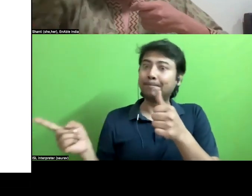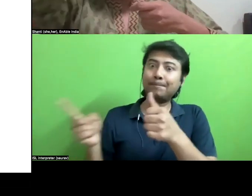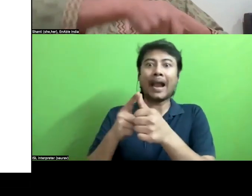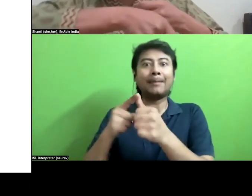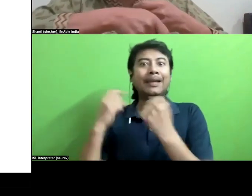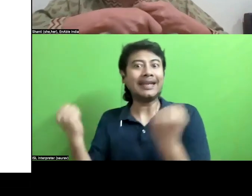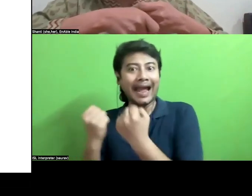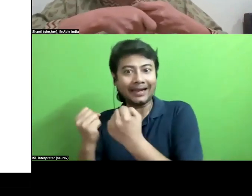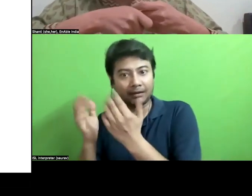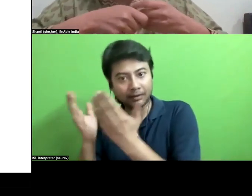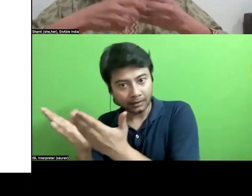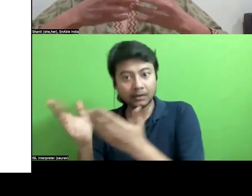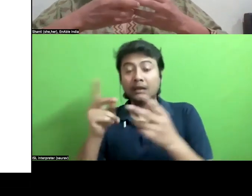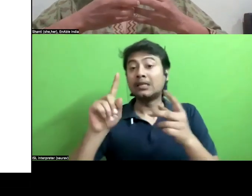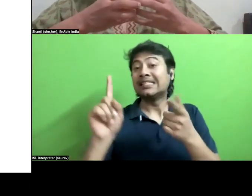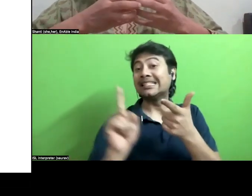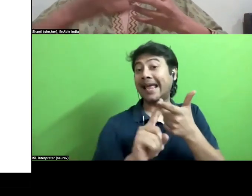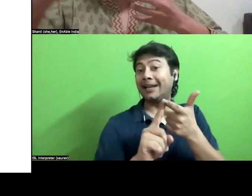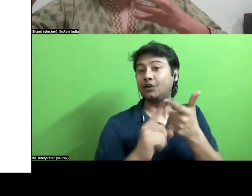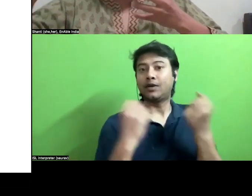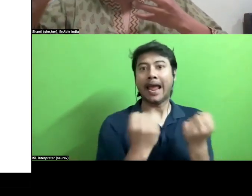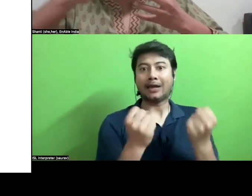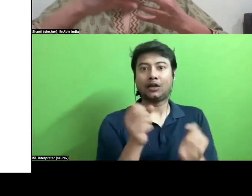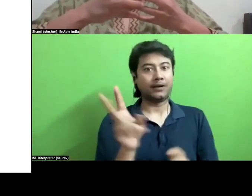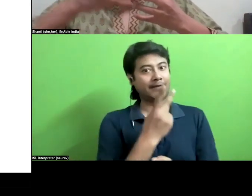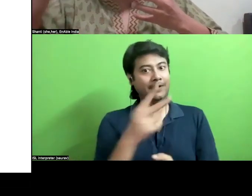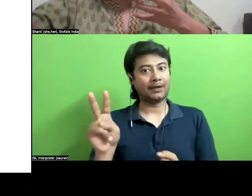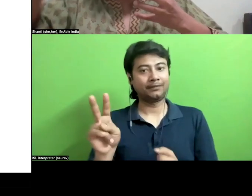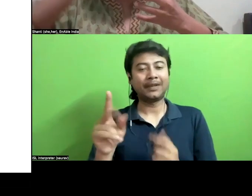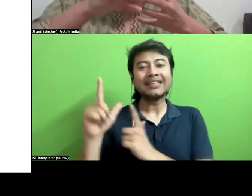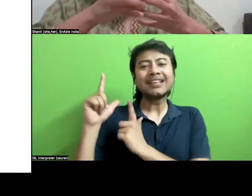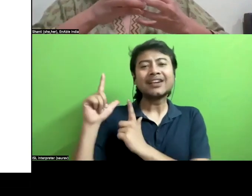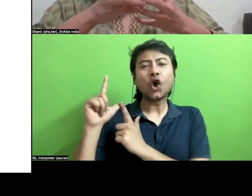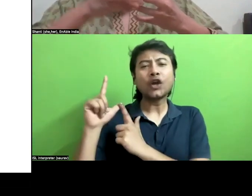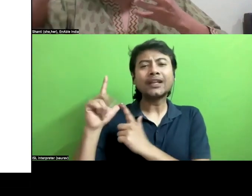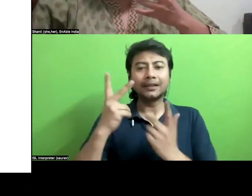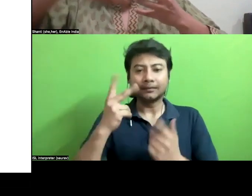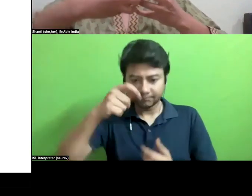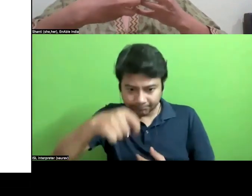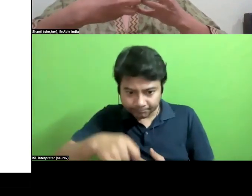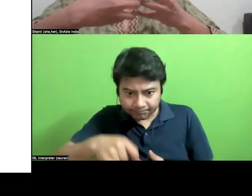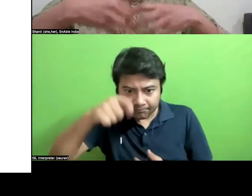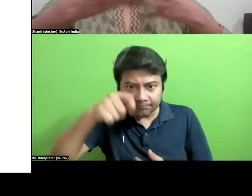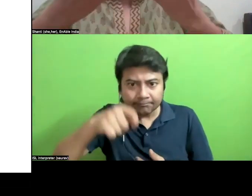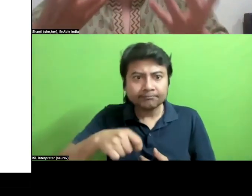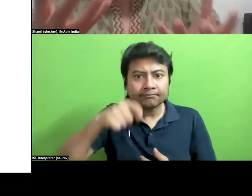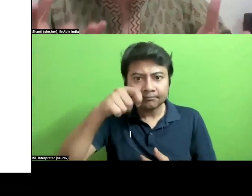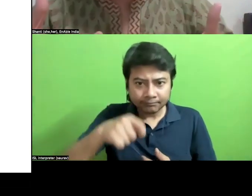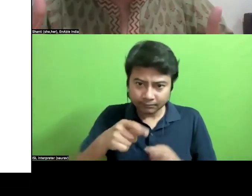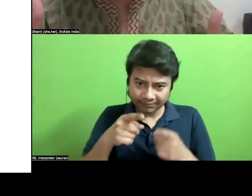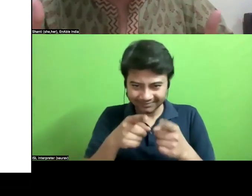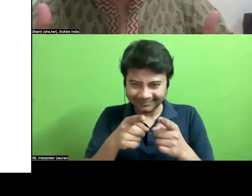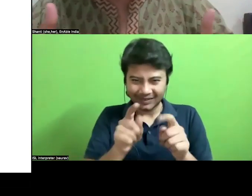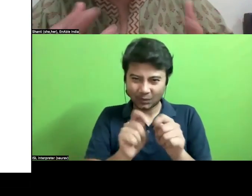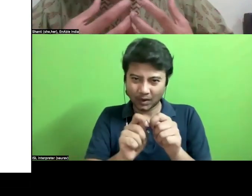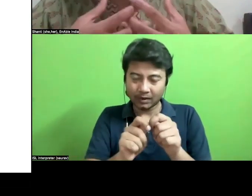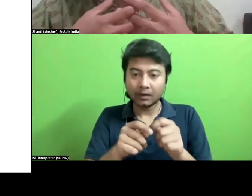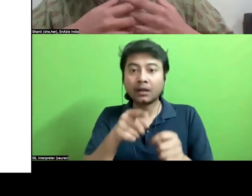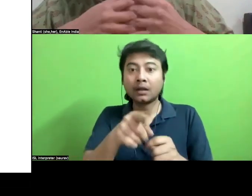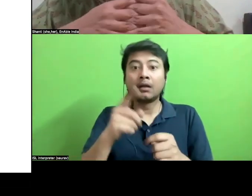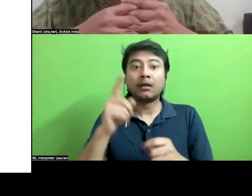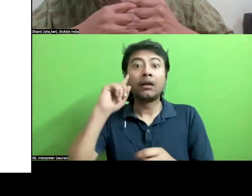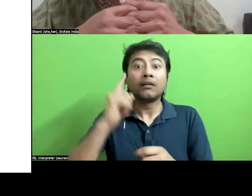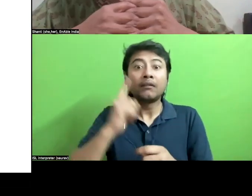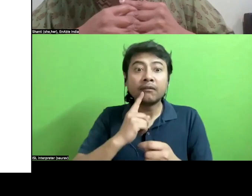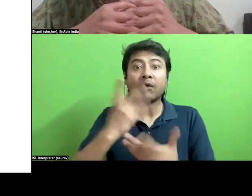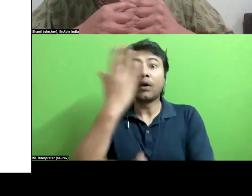who, do your checking, they, will get a person with disability who come there. They may not know how to behave.